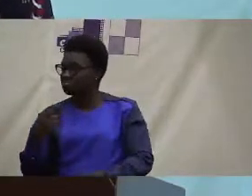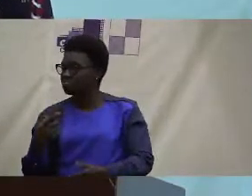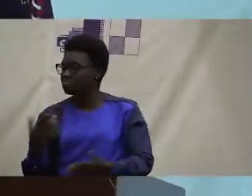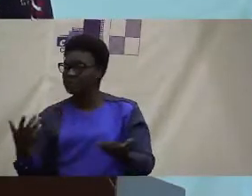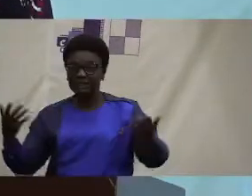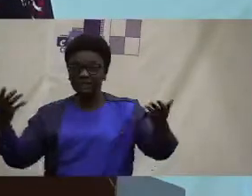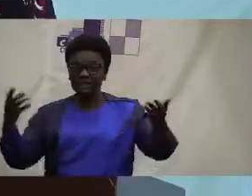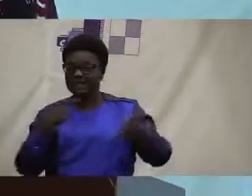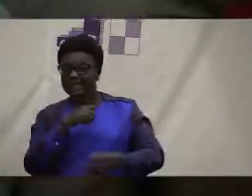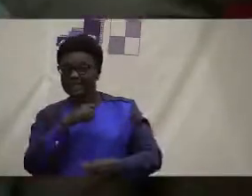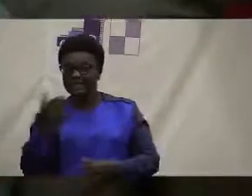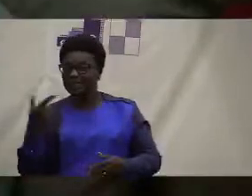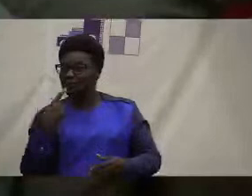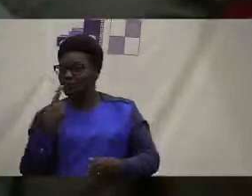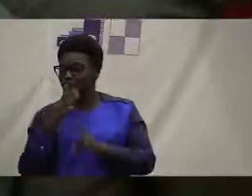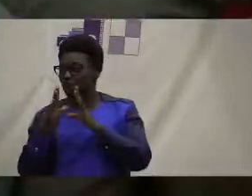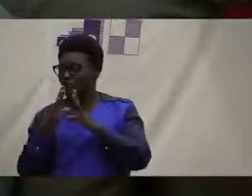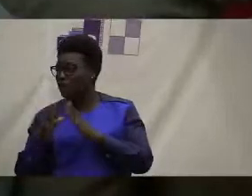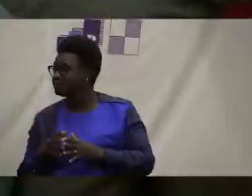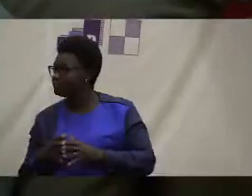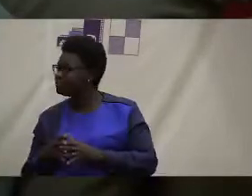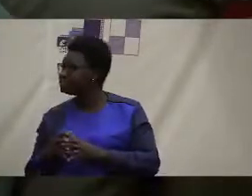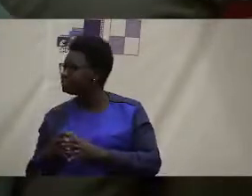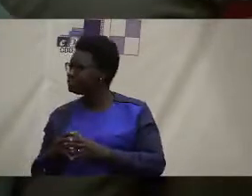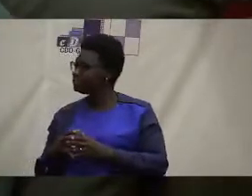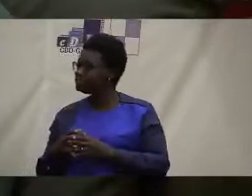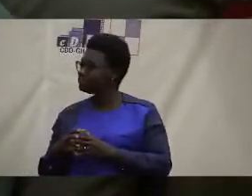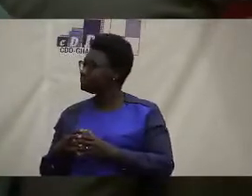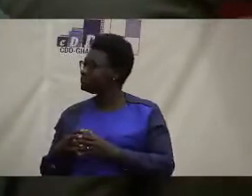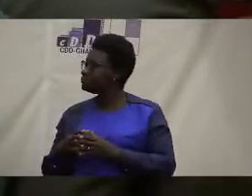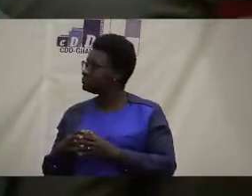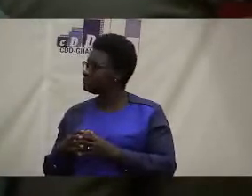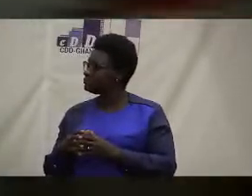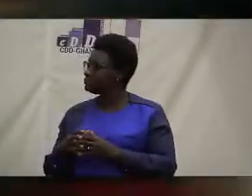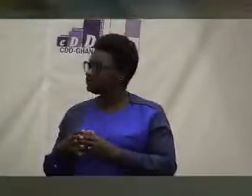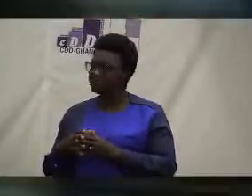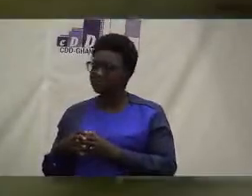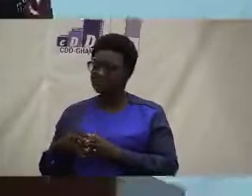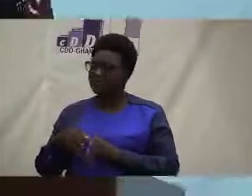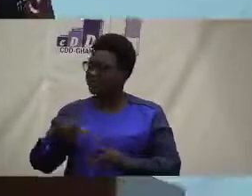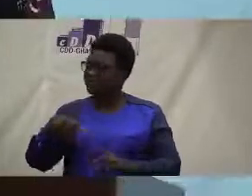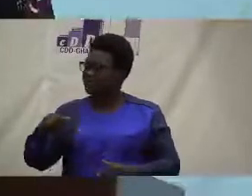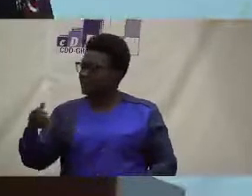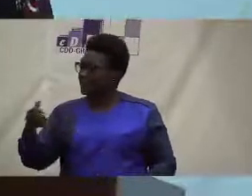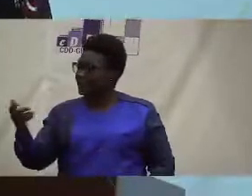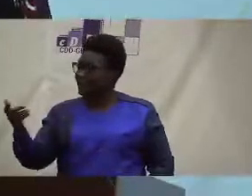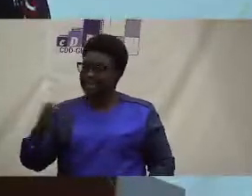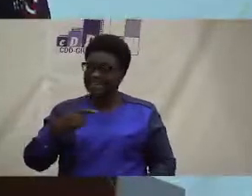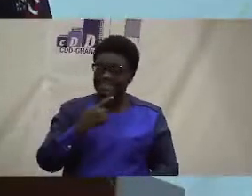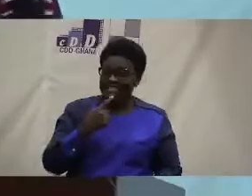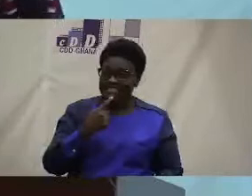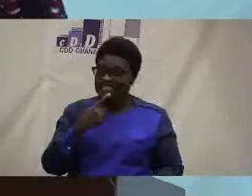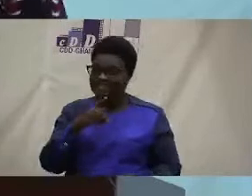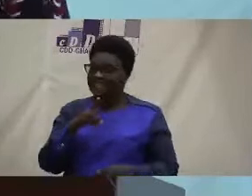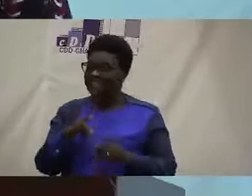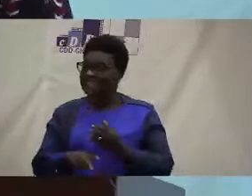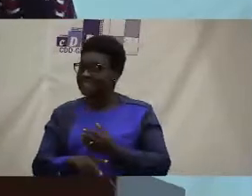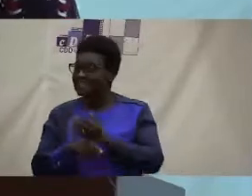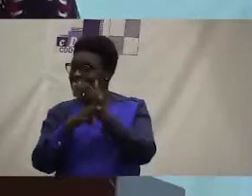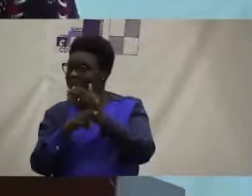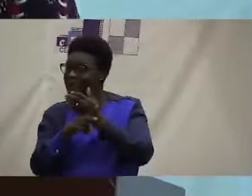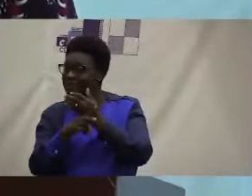we have a comment from Mr. Etia? Do you want to make any comment? The Deputy